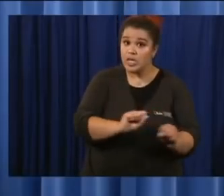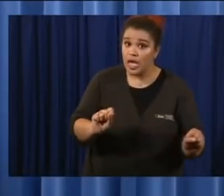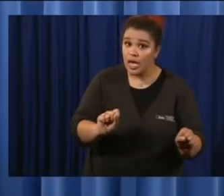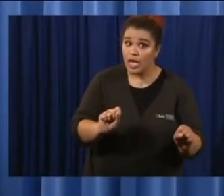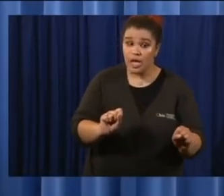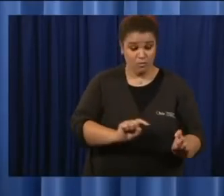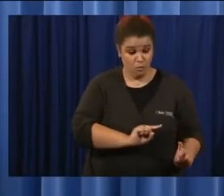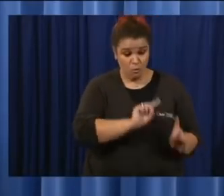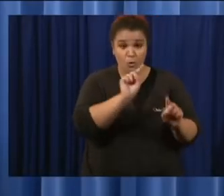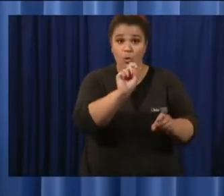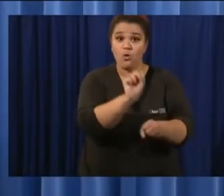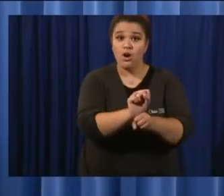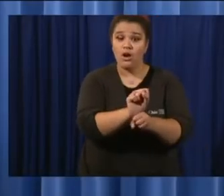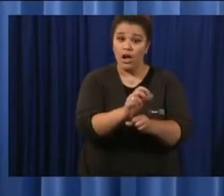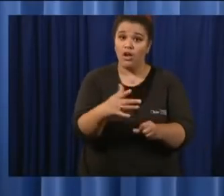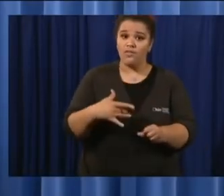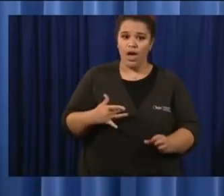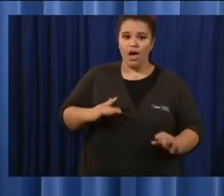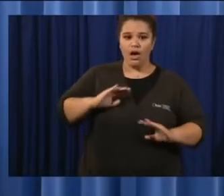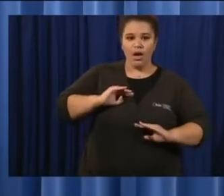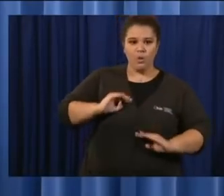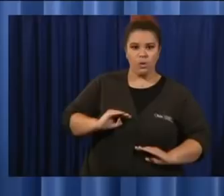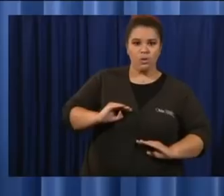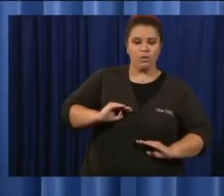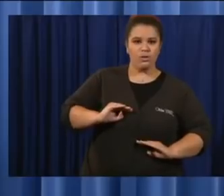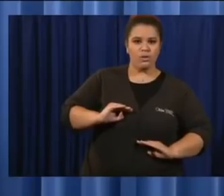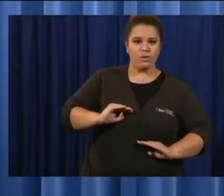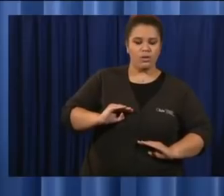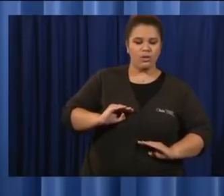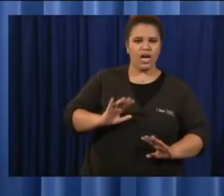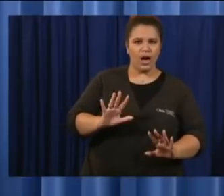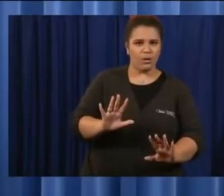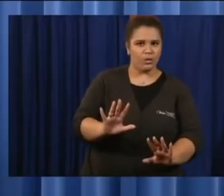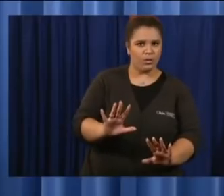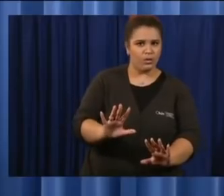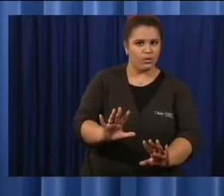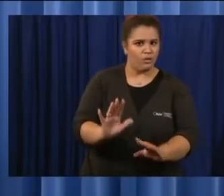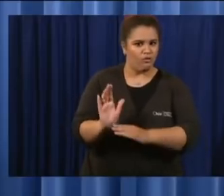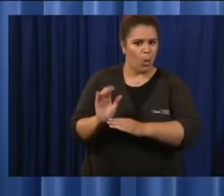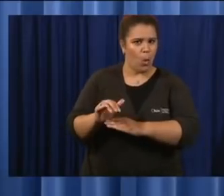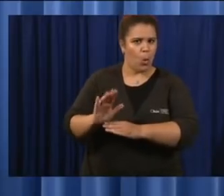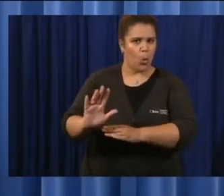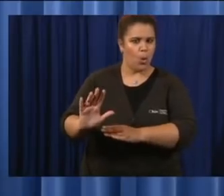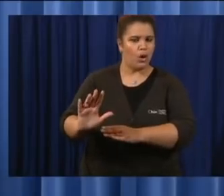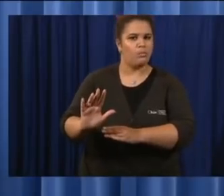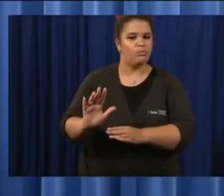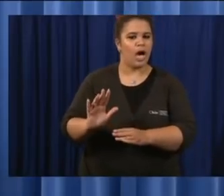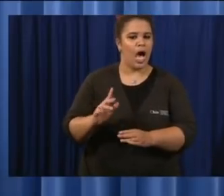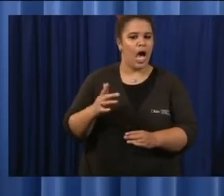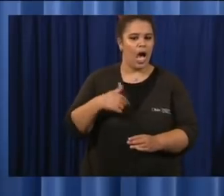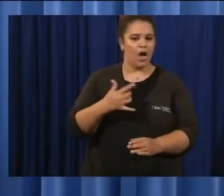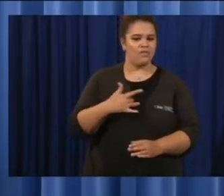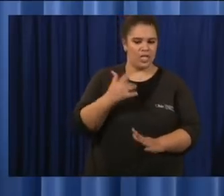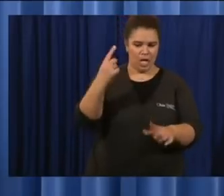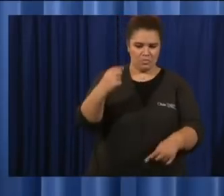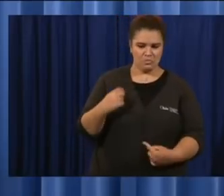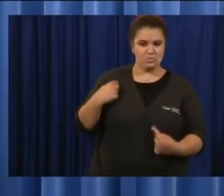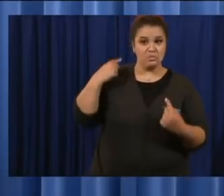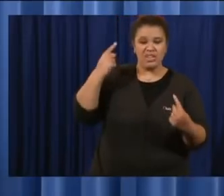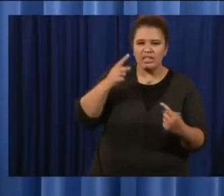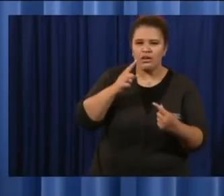Ohio is at the forefront in this. We're not the only state that's done it, but I think we've done a very, very good job in every single